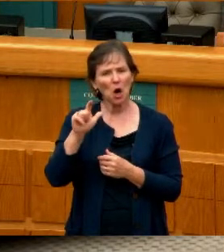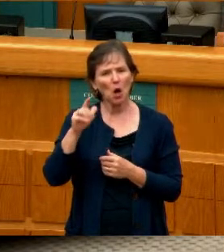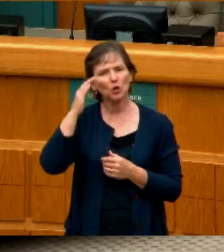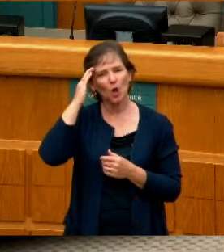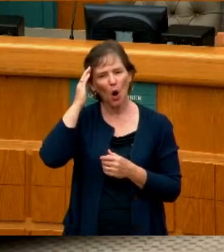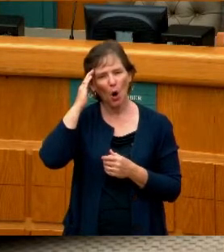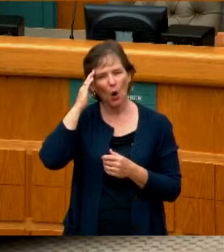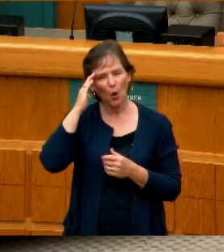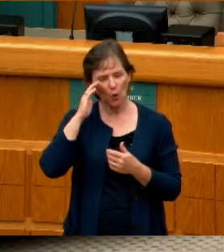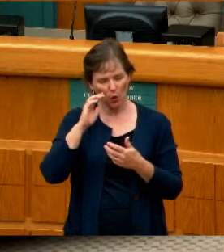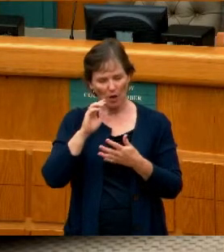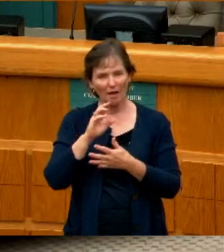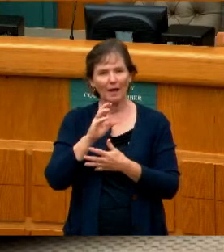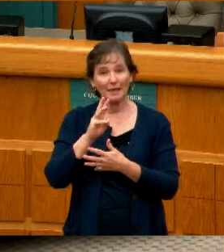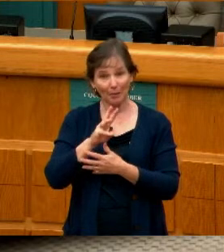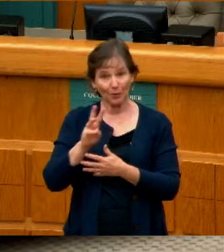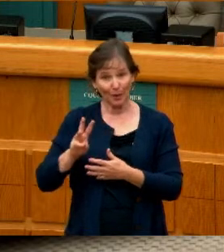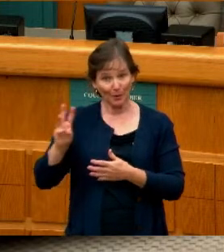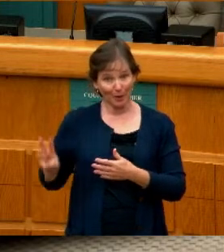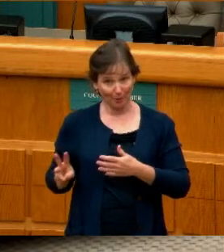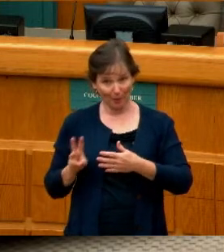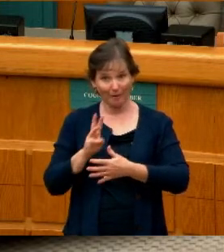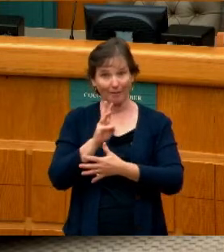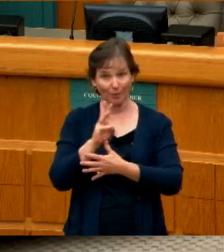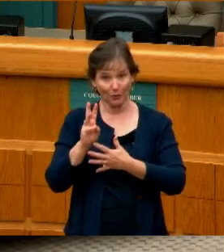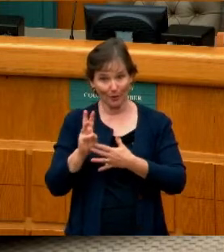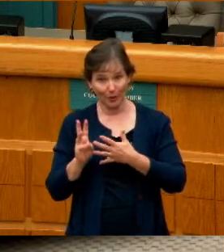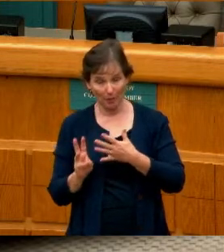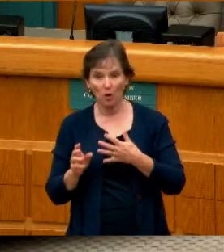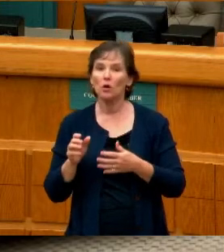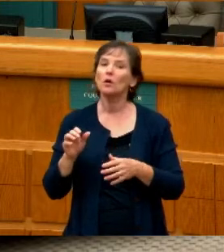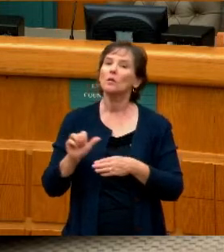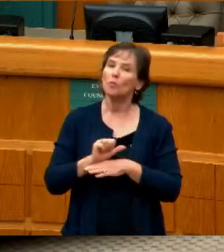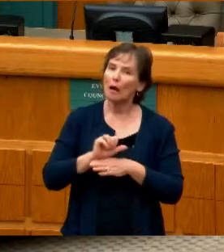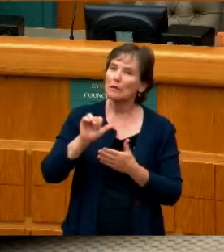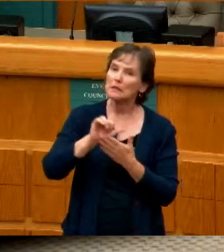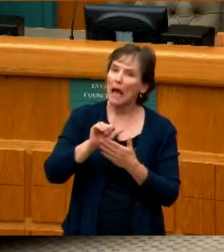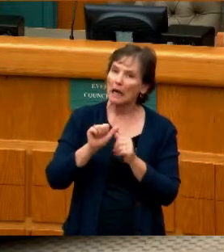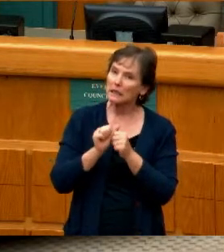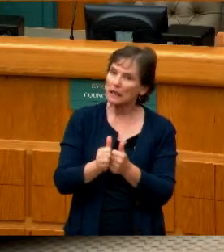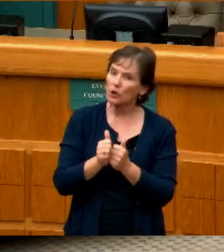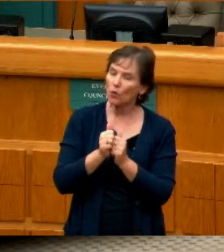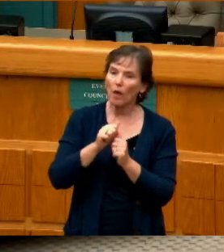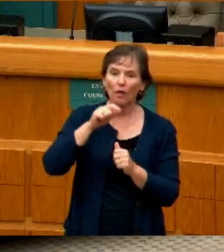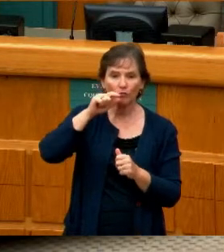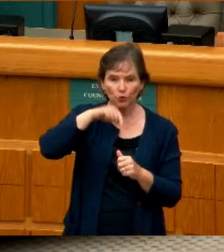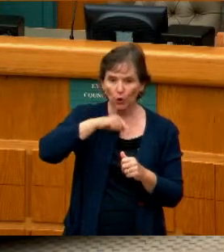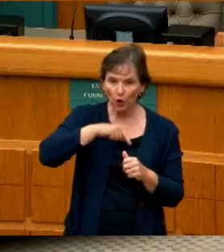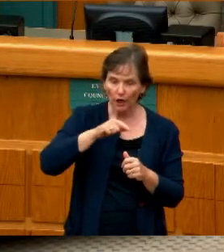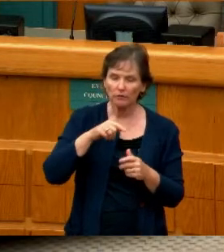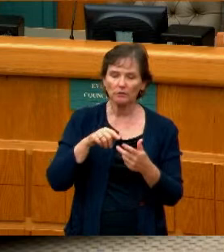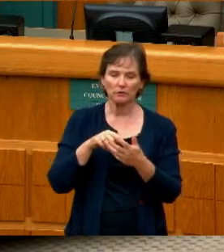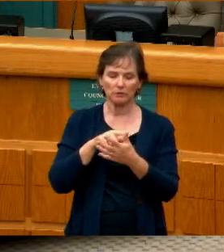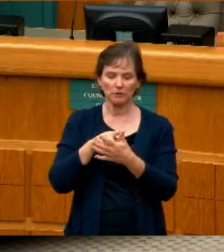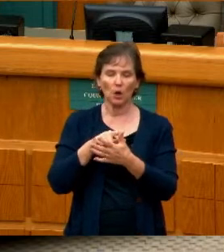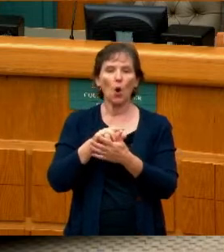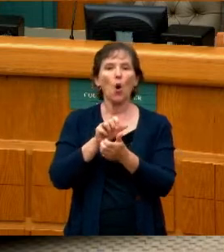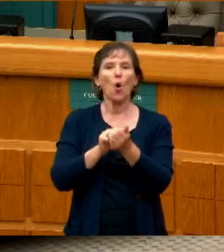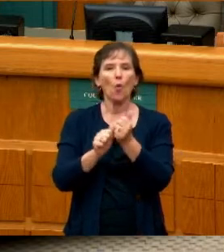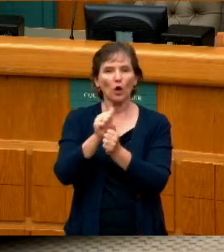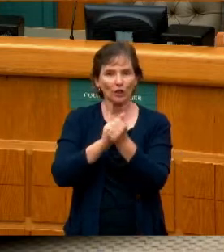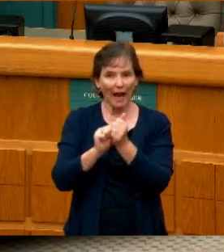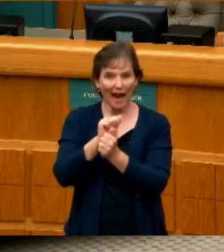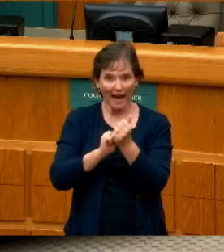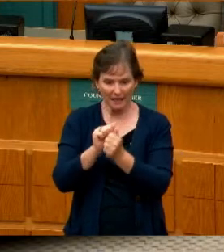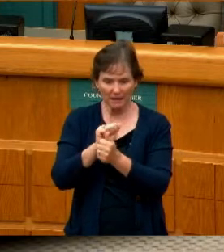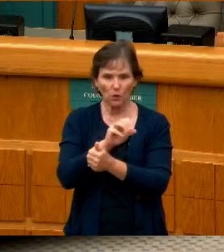is to say about that, because I think that we really already know all the 3 W's. And you're going to practice them right along